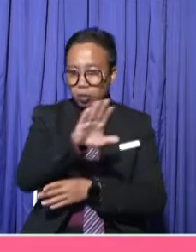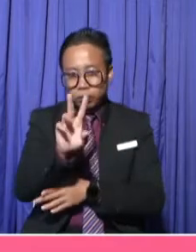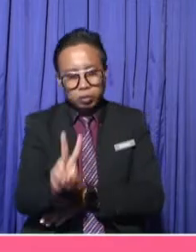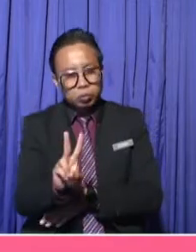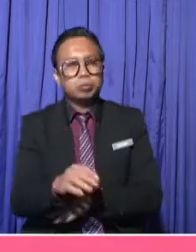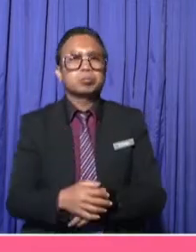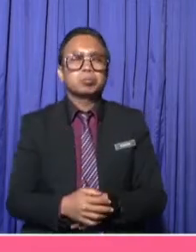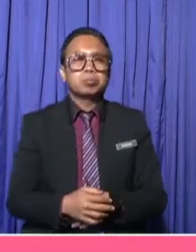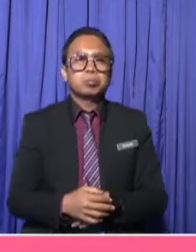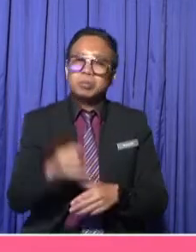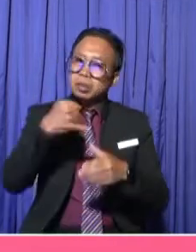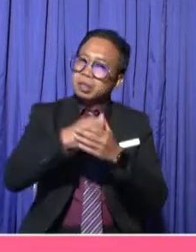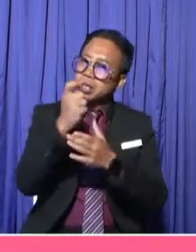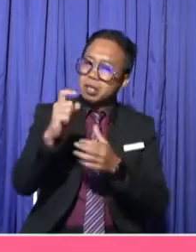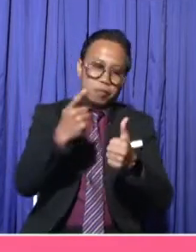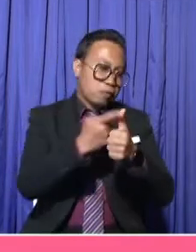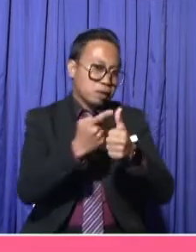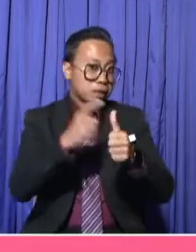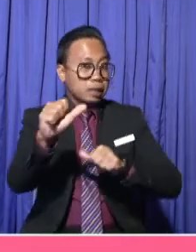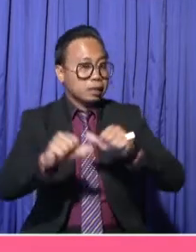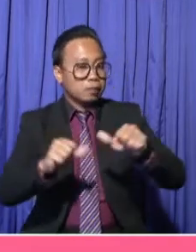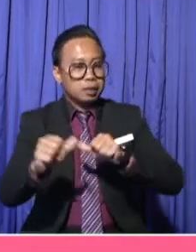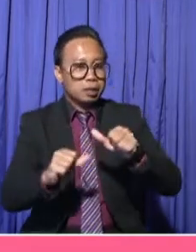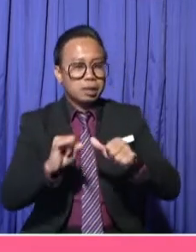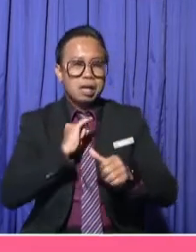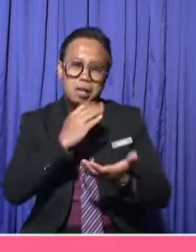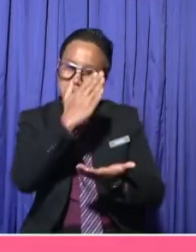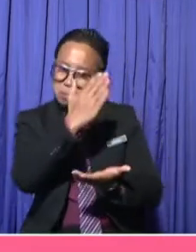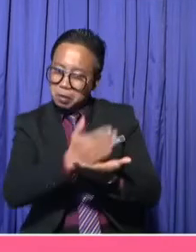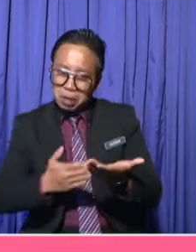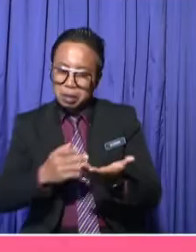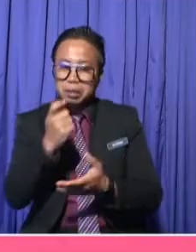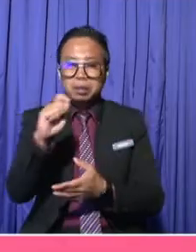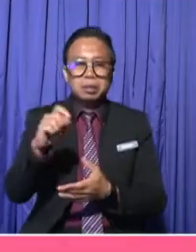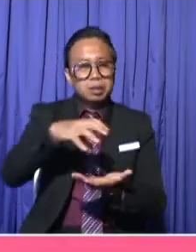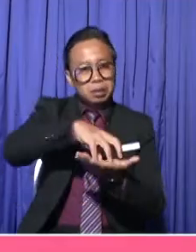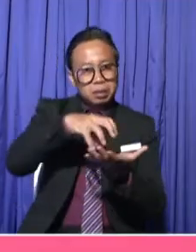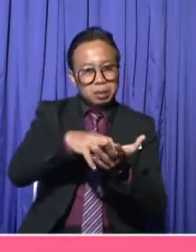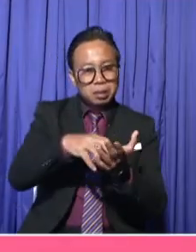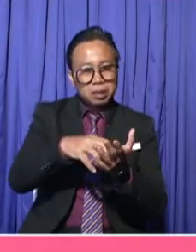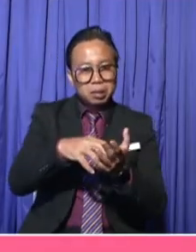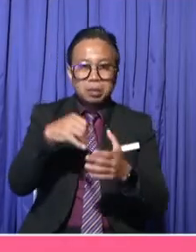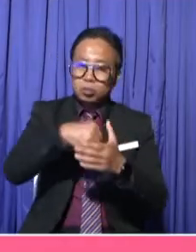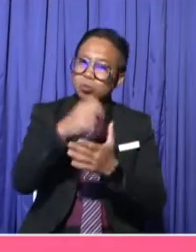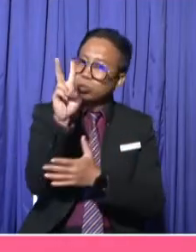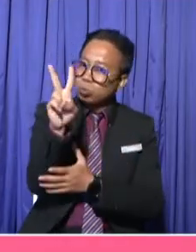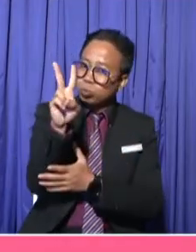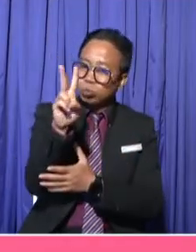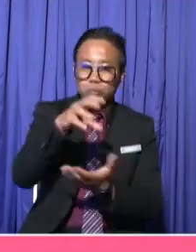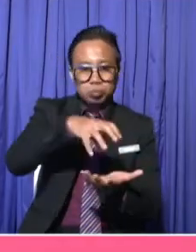In the first activity, I cut the cake into 2 equal